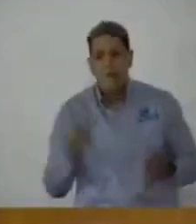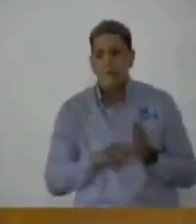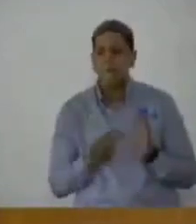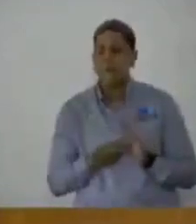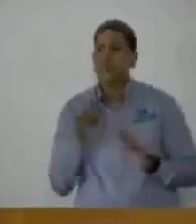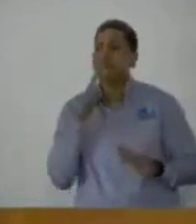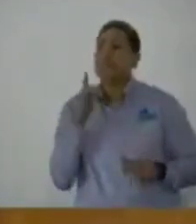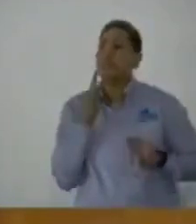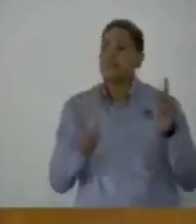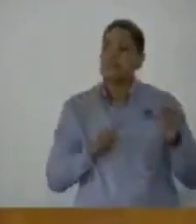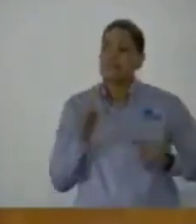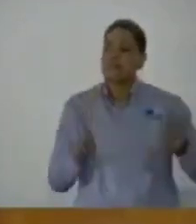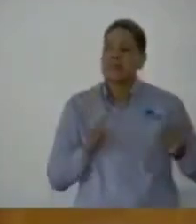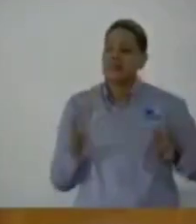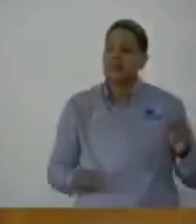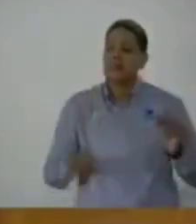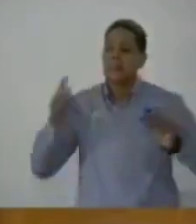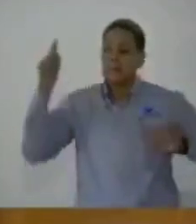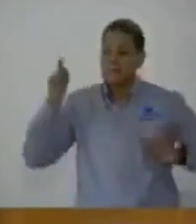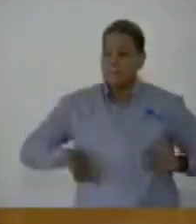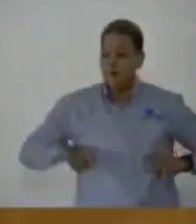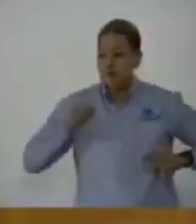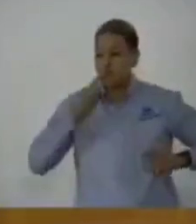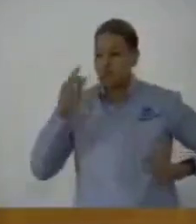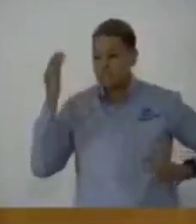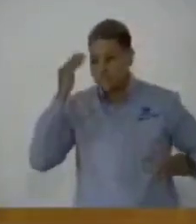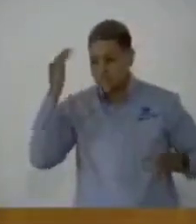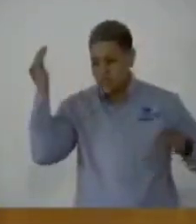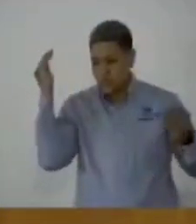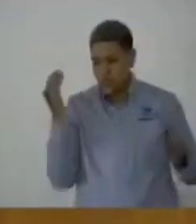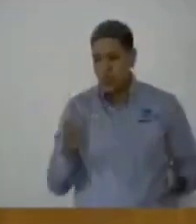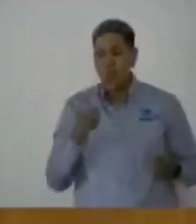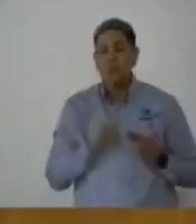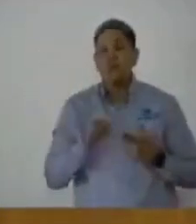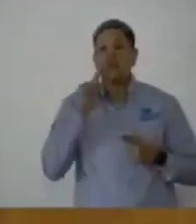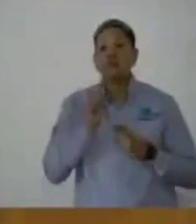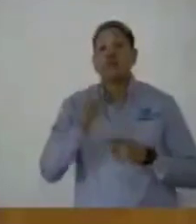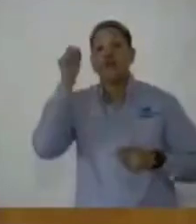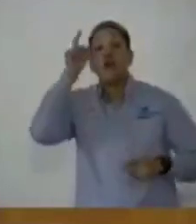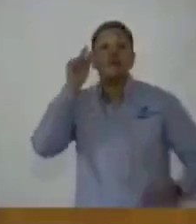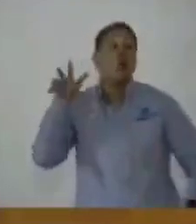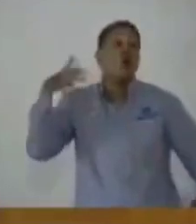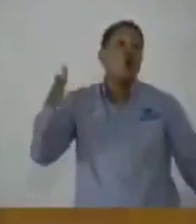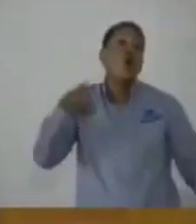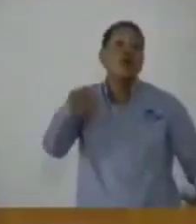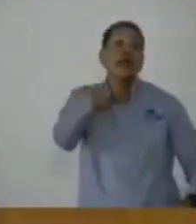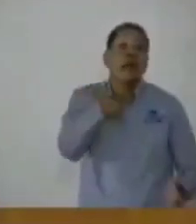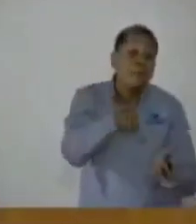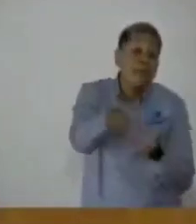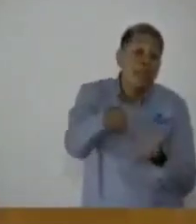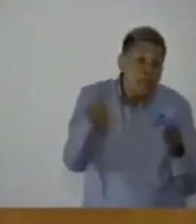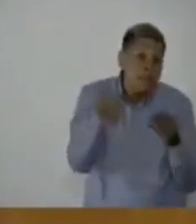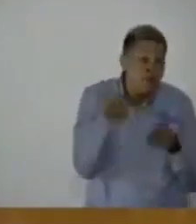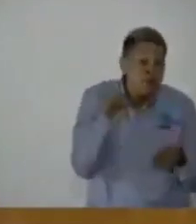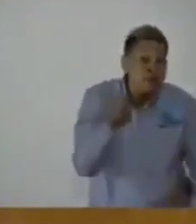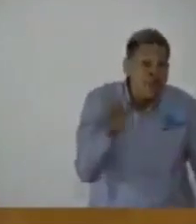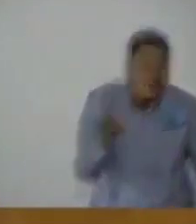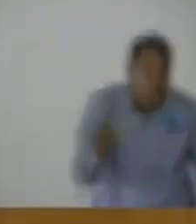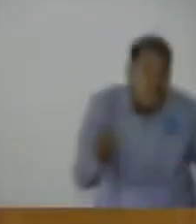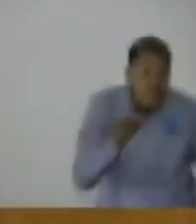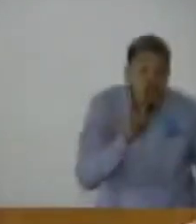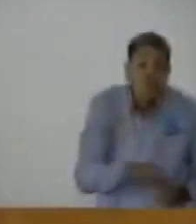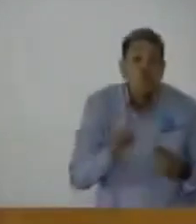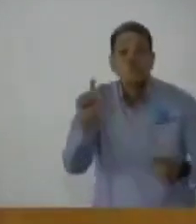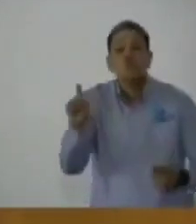the people therefore must be told and made to understand that they are paying more and therefore